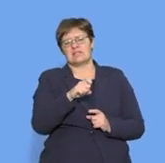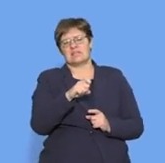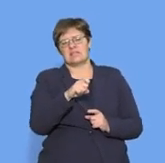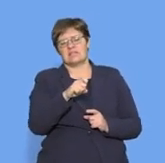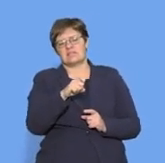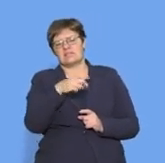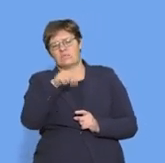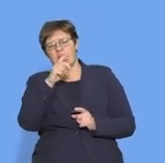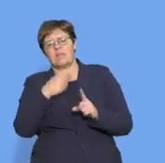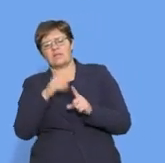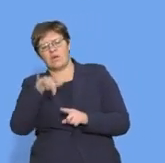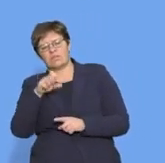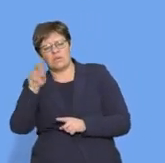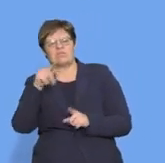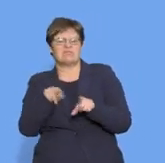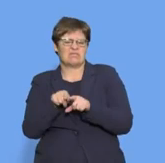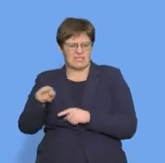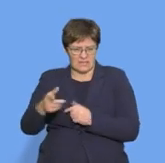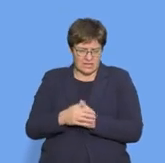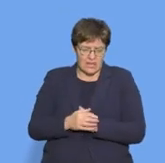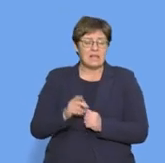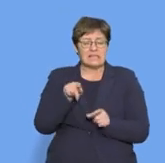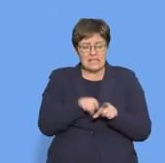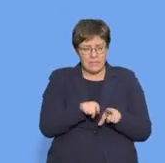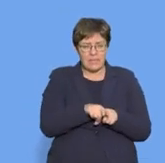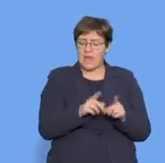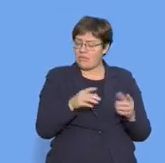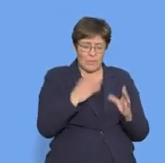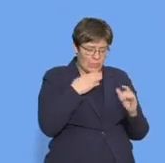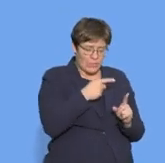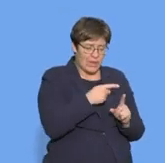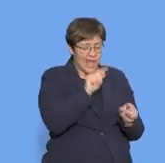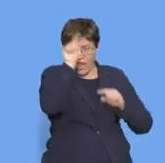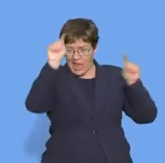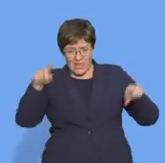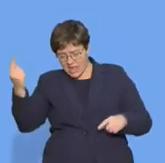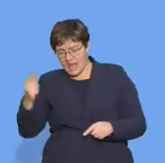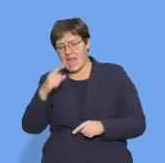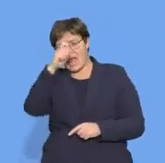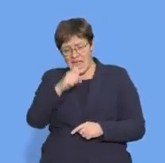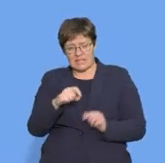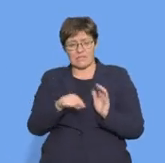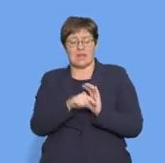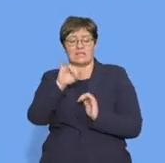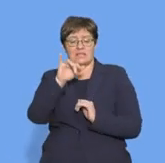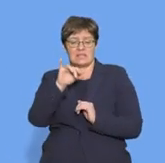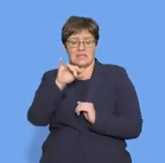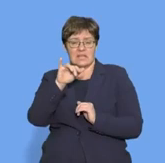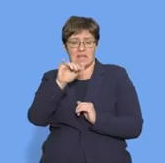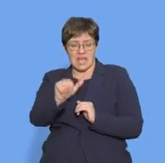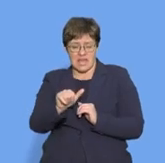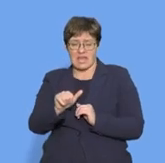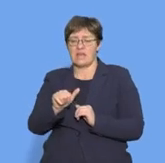the center is not at the origin. Then there you definitely need to go with x minus a all squared plus